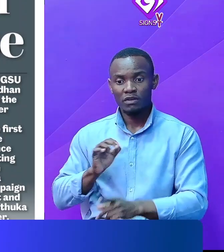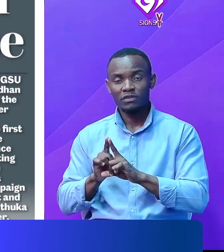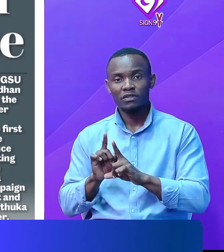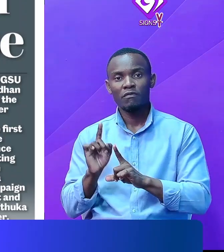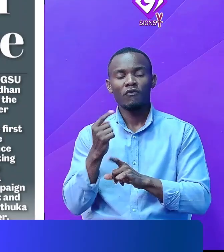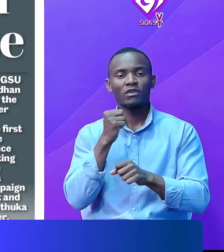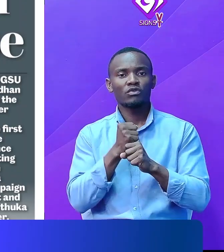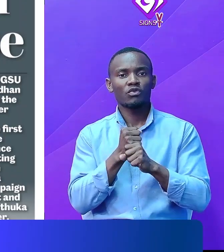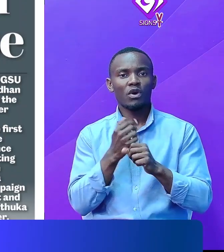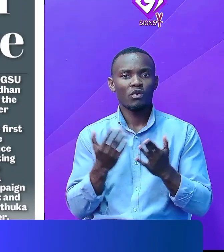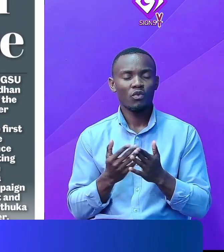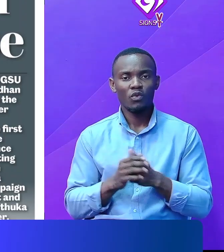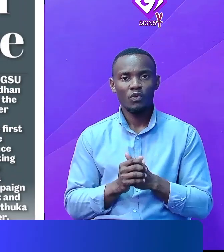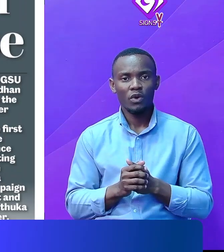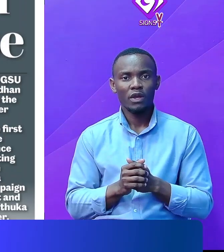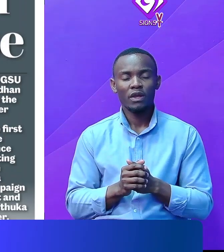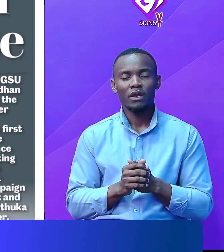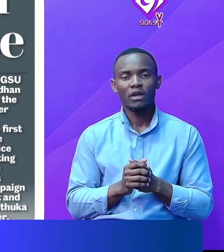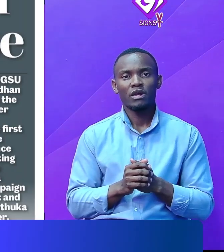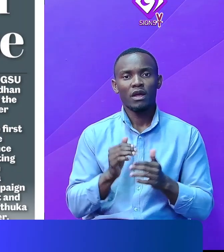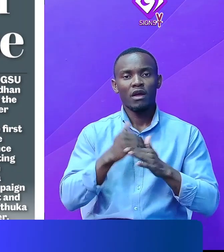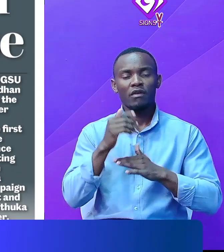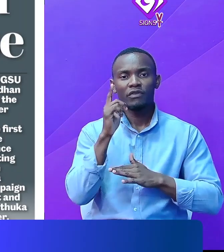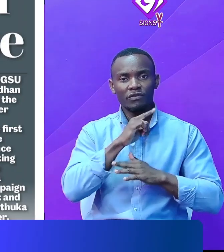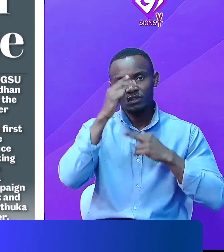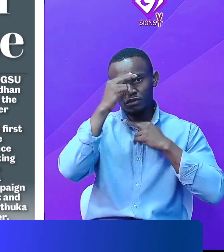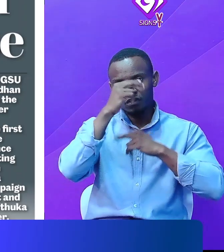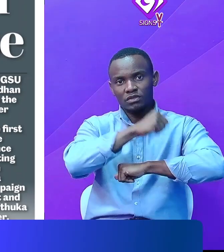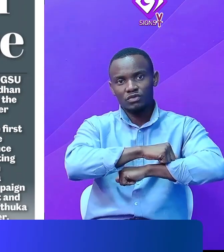in 2019 during a cleanup